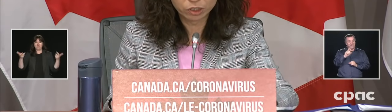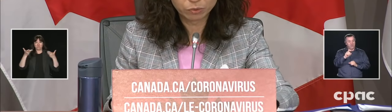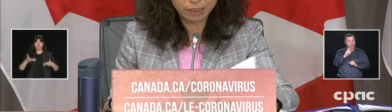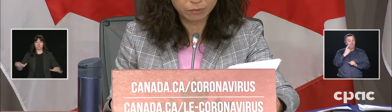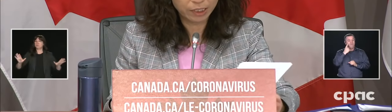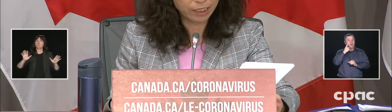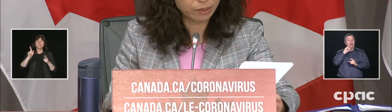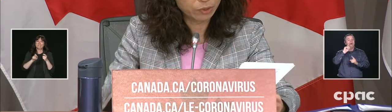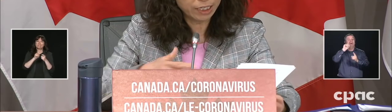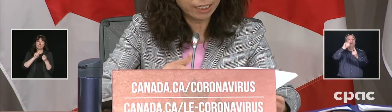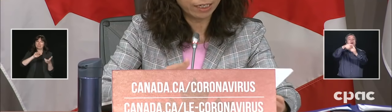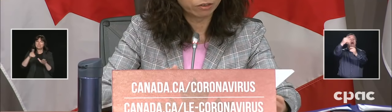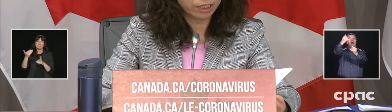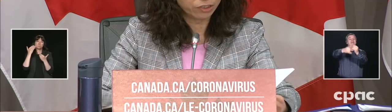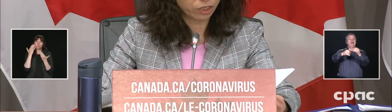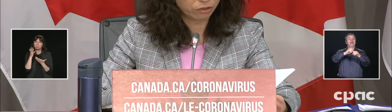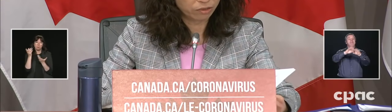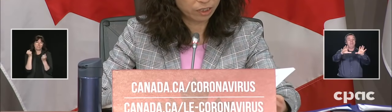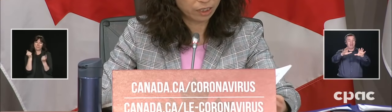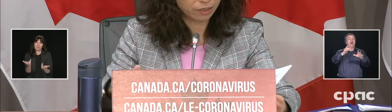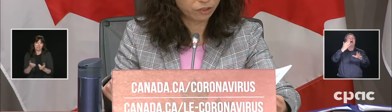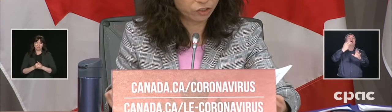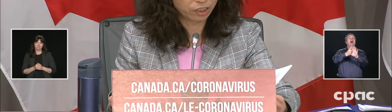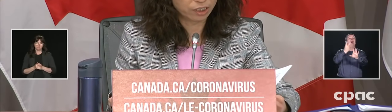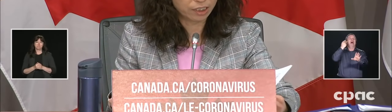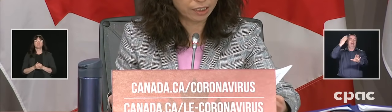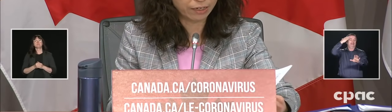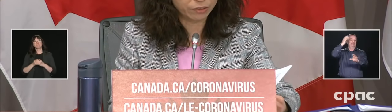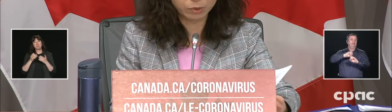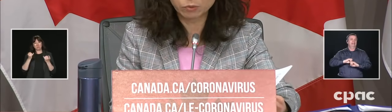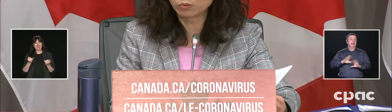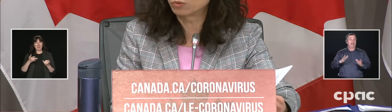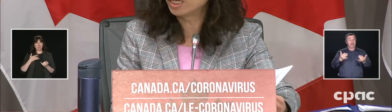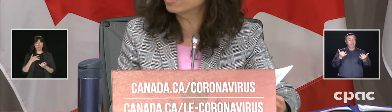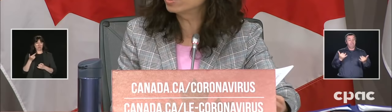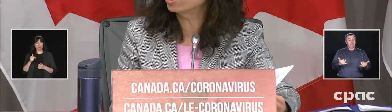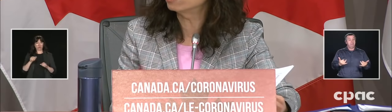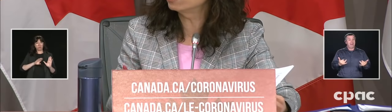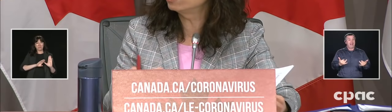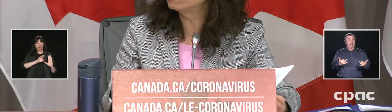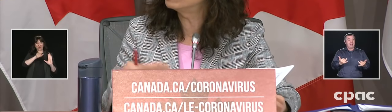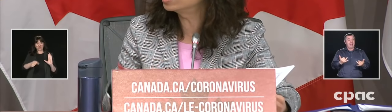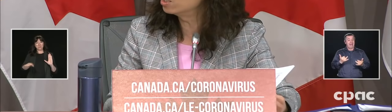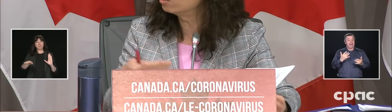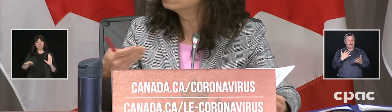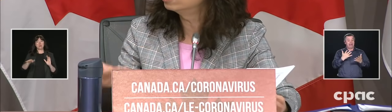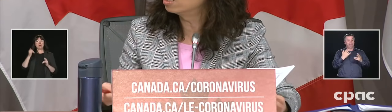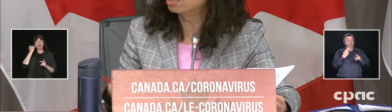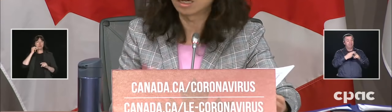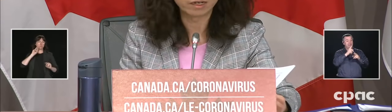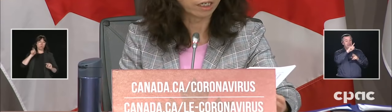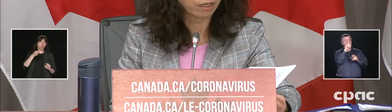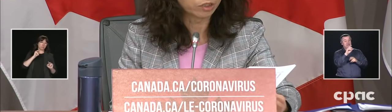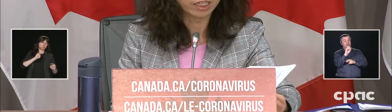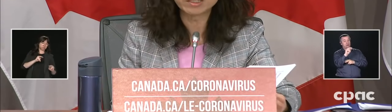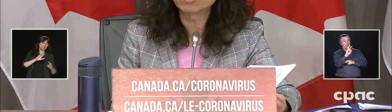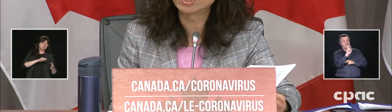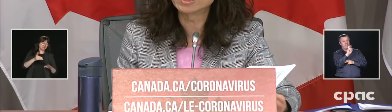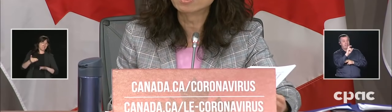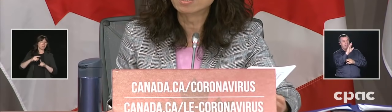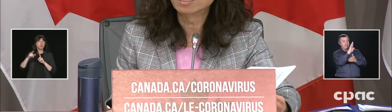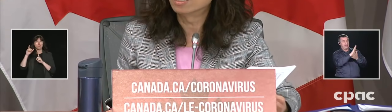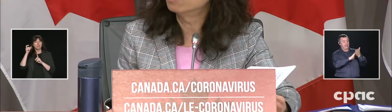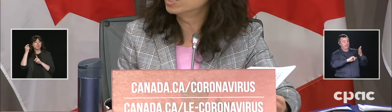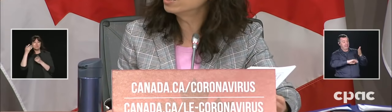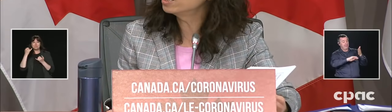of course, we think we're in that green zone. If you just look at the deaths, but we haven't got to the final outcome. So that's